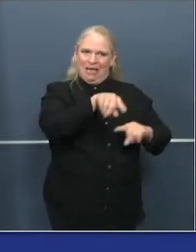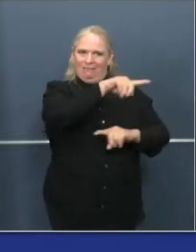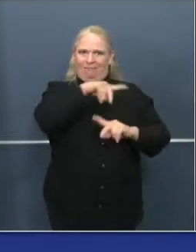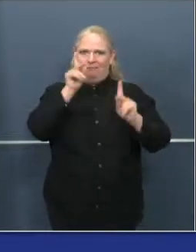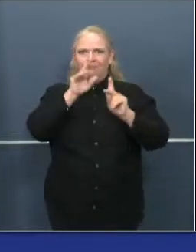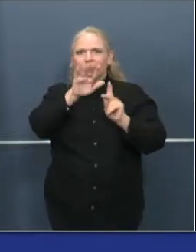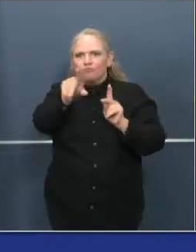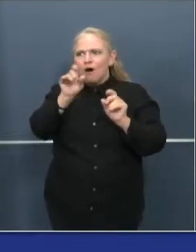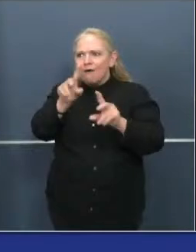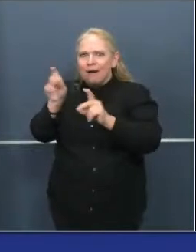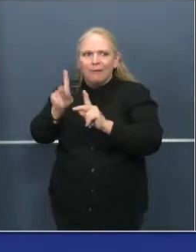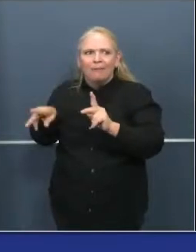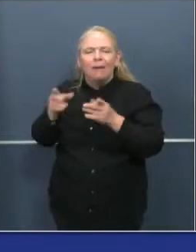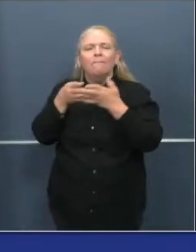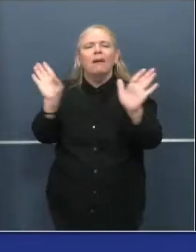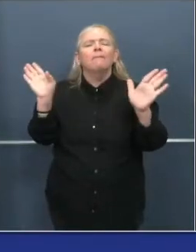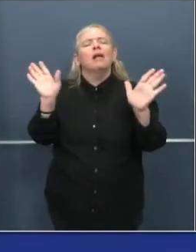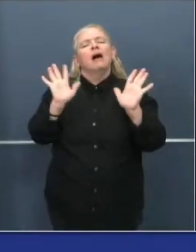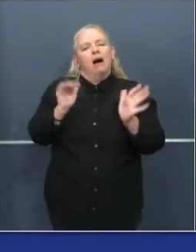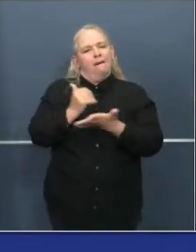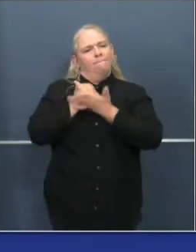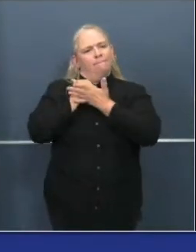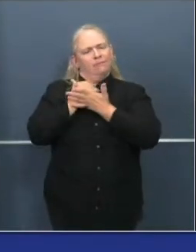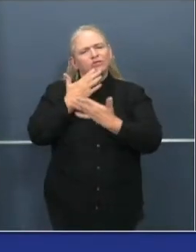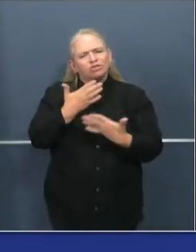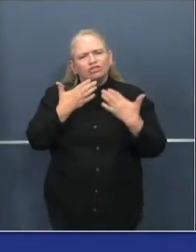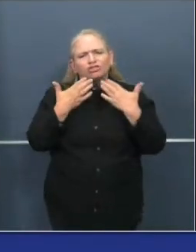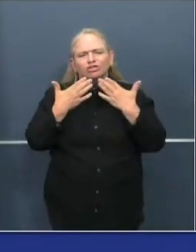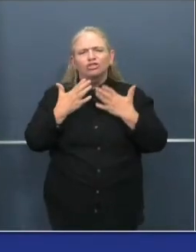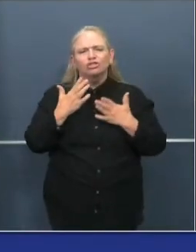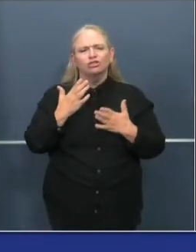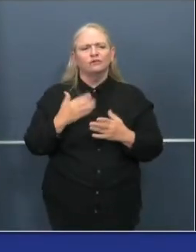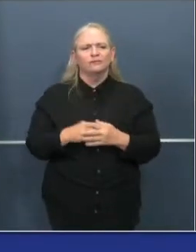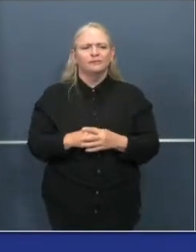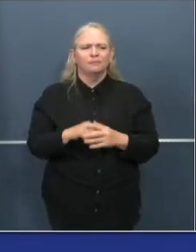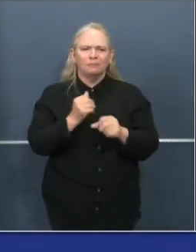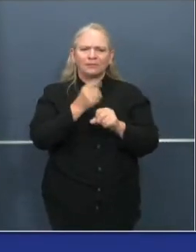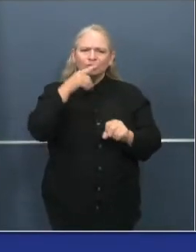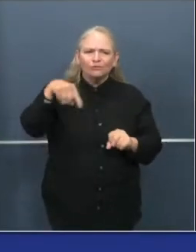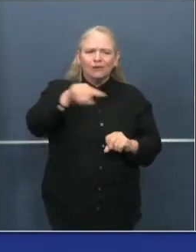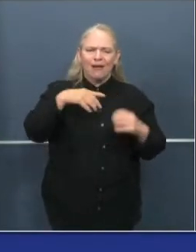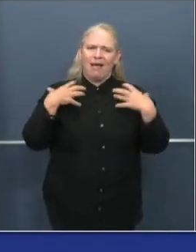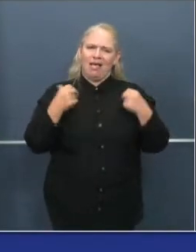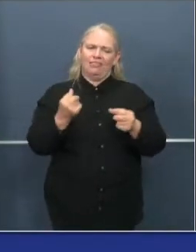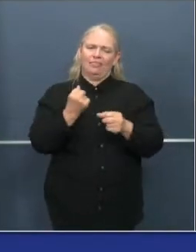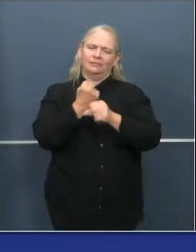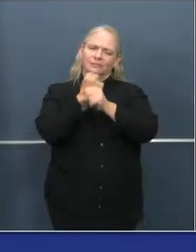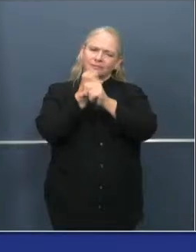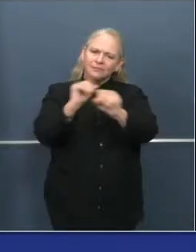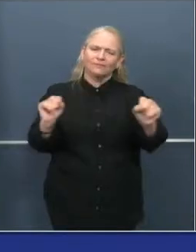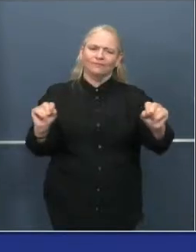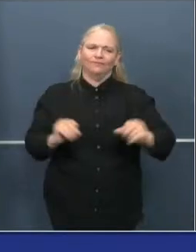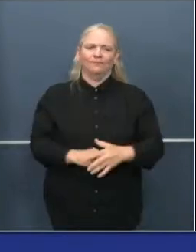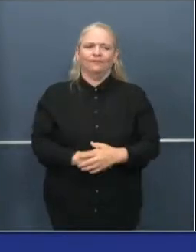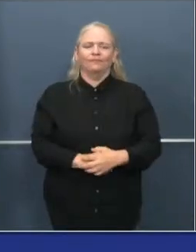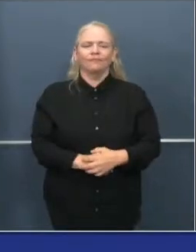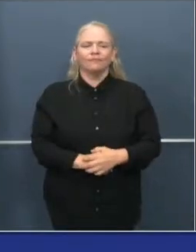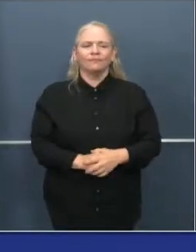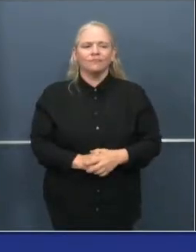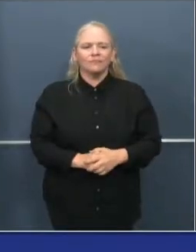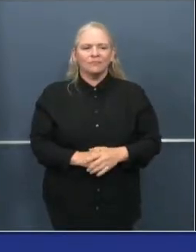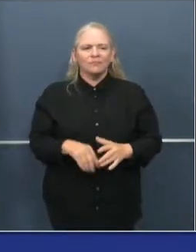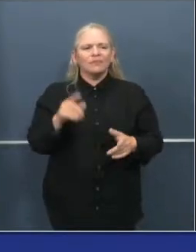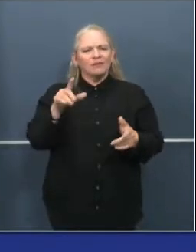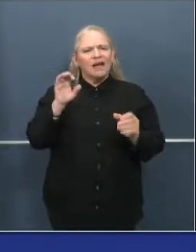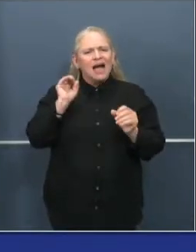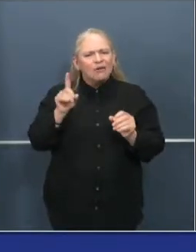of others. The efforts to educate and to encourage and to enforce were, I think, very effective. They weren't perfect,